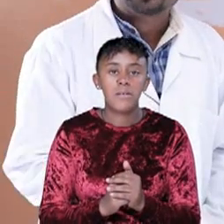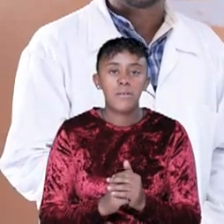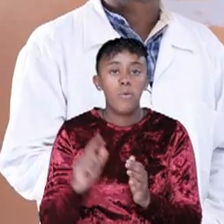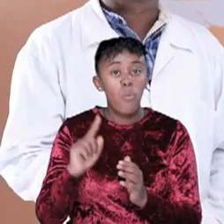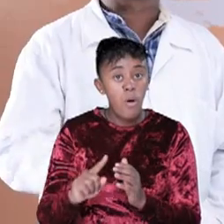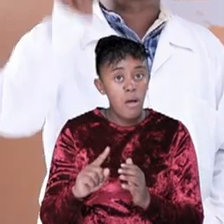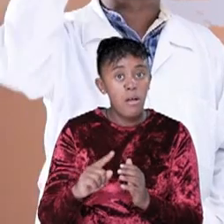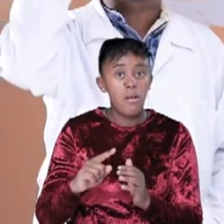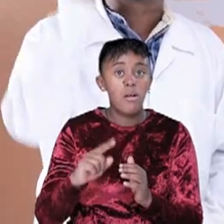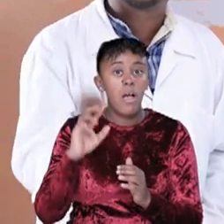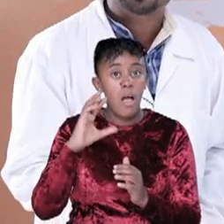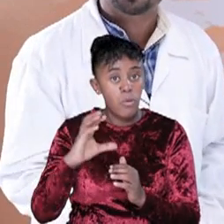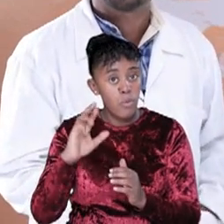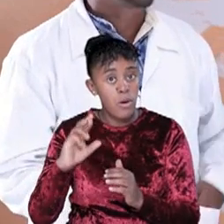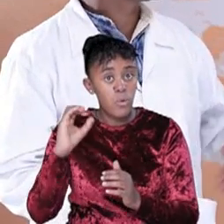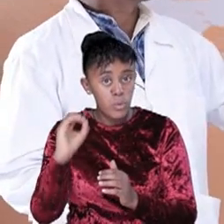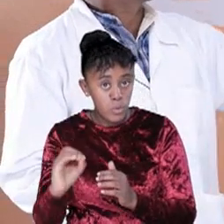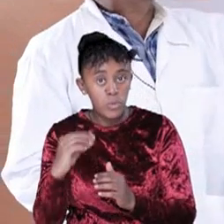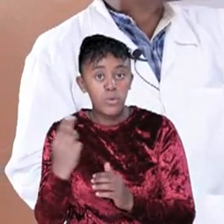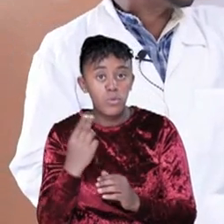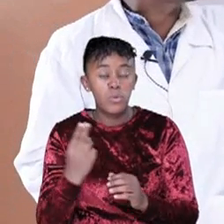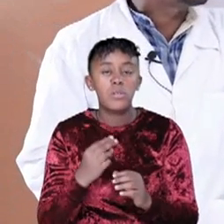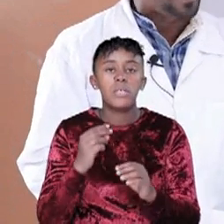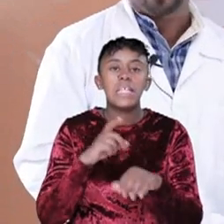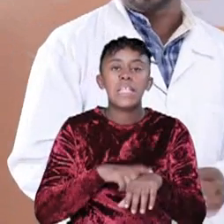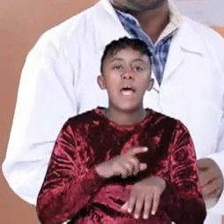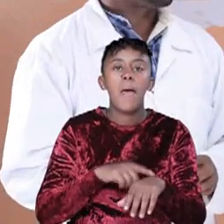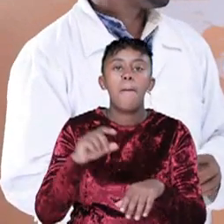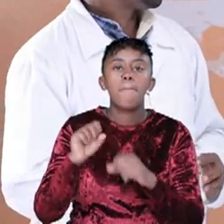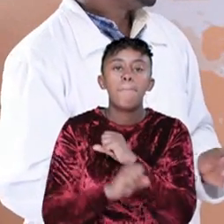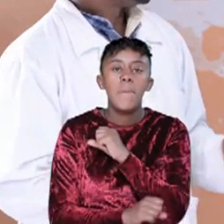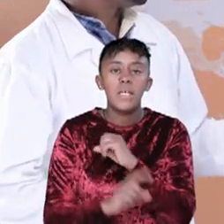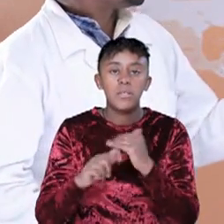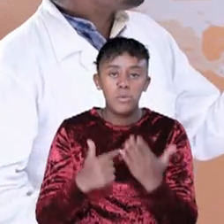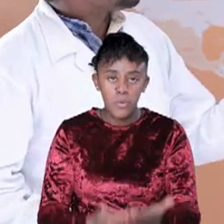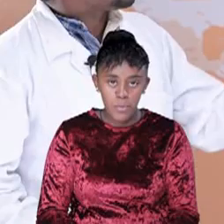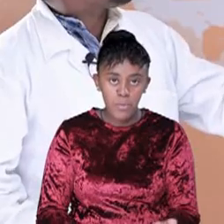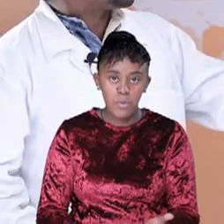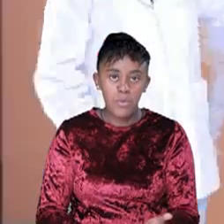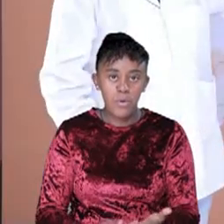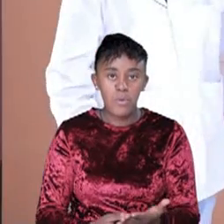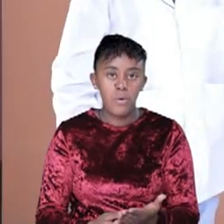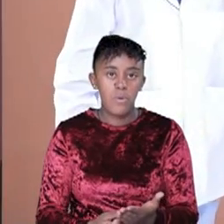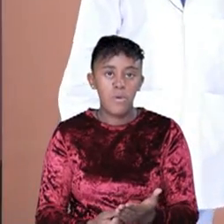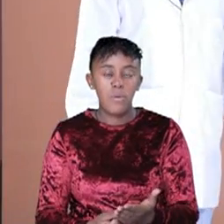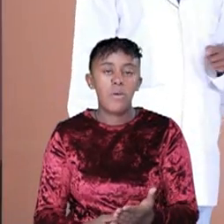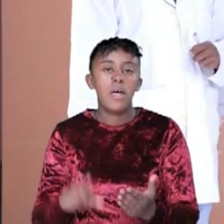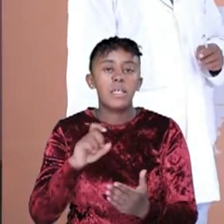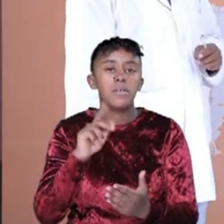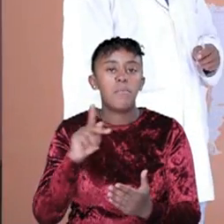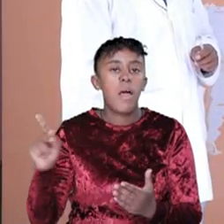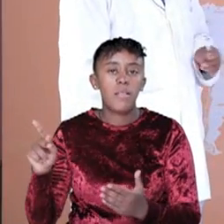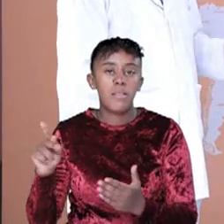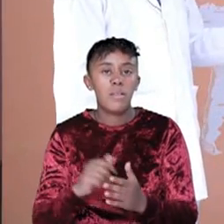Another important use of cathode ray oscilloscope is used as a time base. So time base applies along X